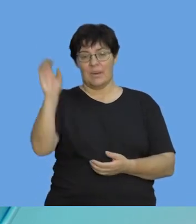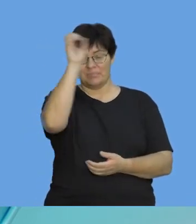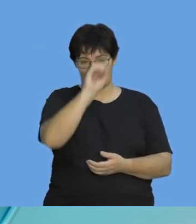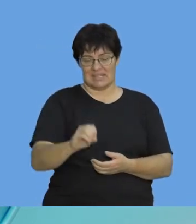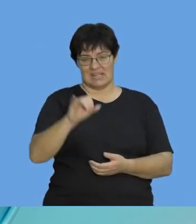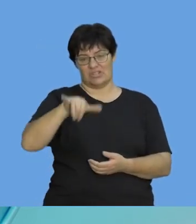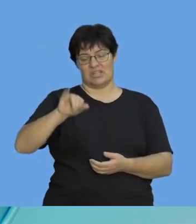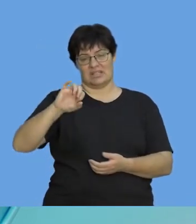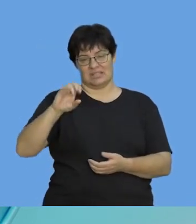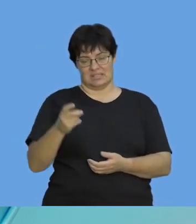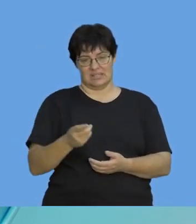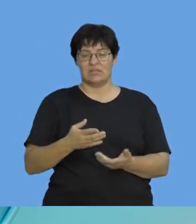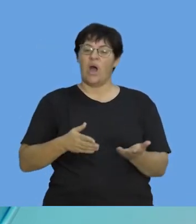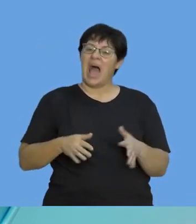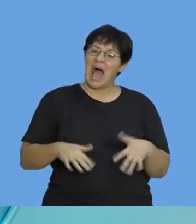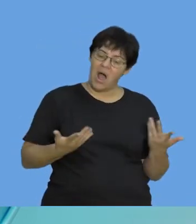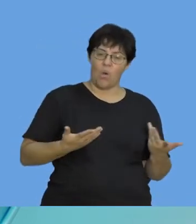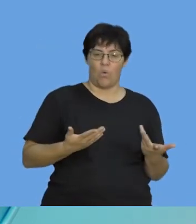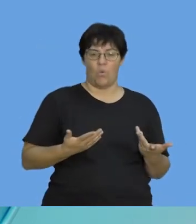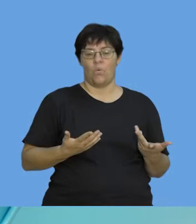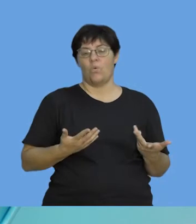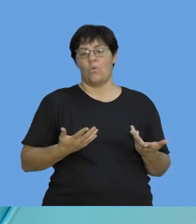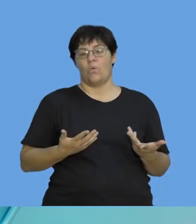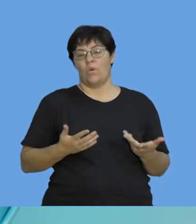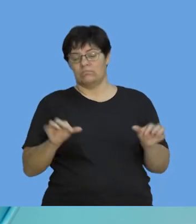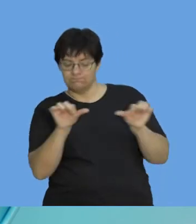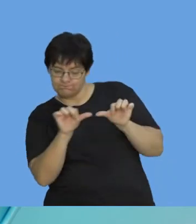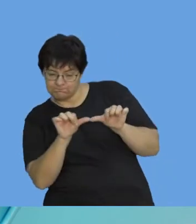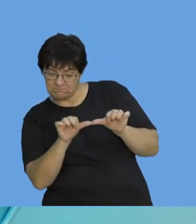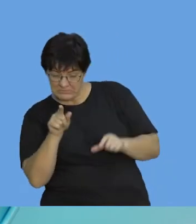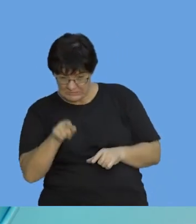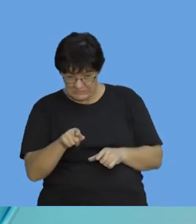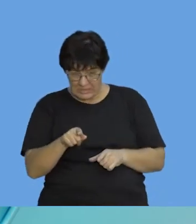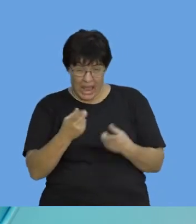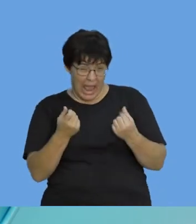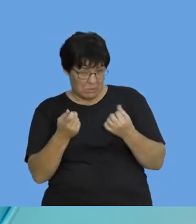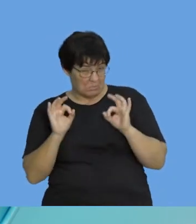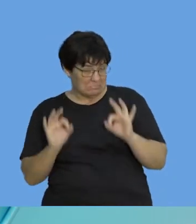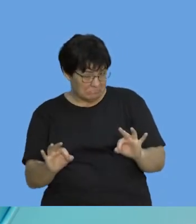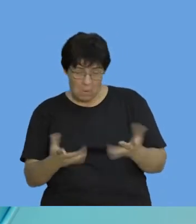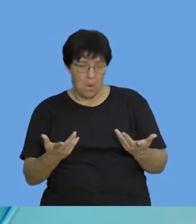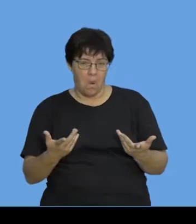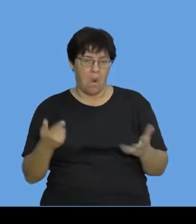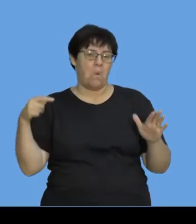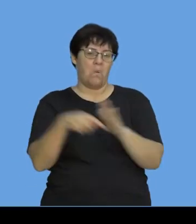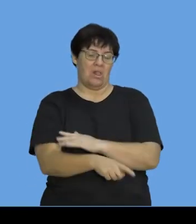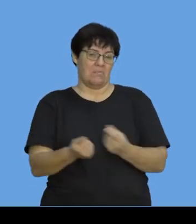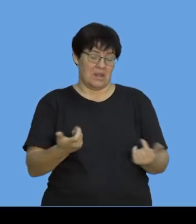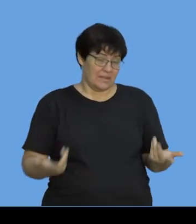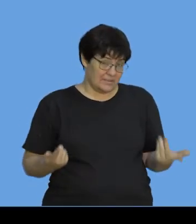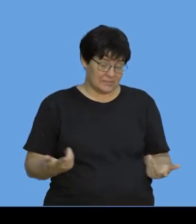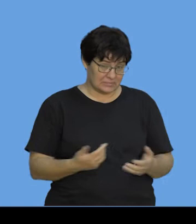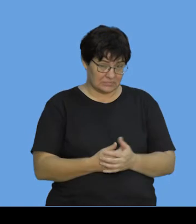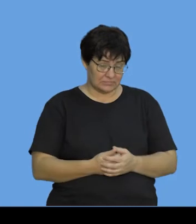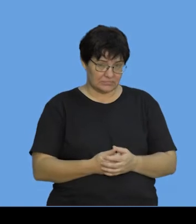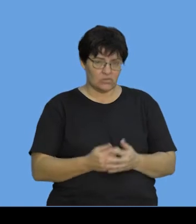percentage yield as a measure of, economic viability of a process that is being carried out in a chemical reaction, right?